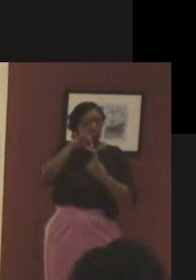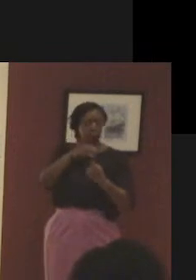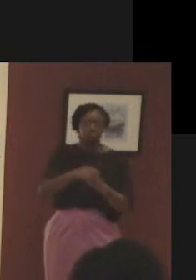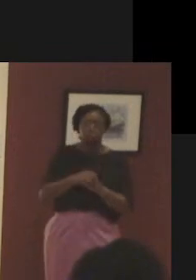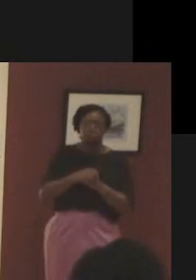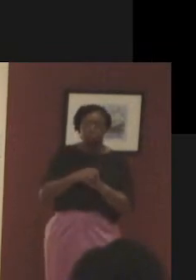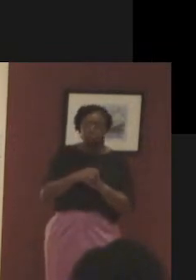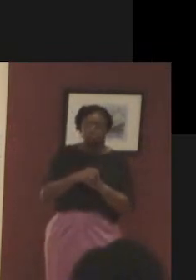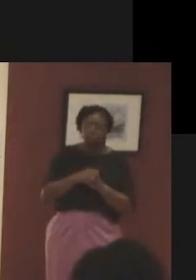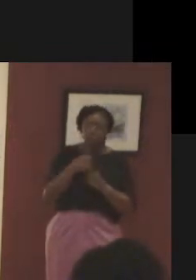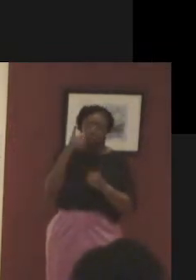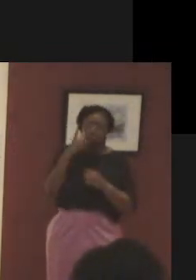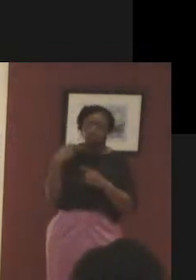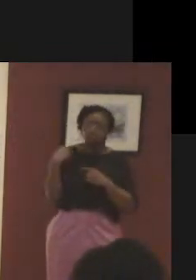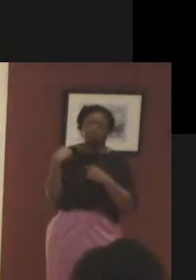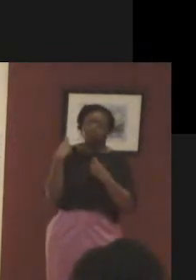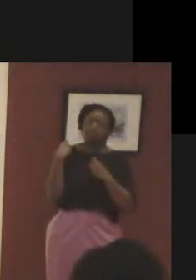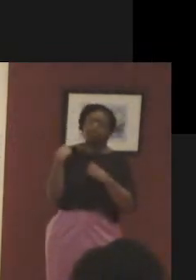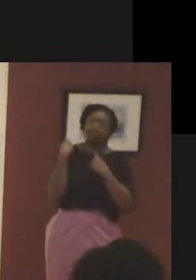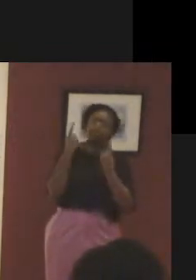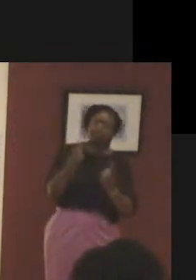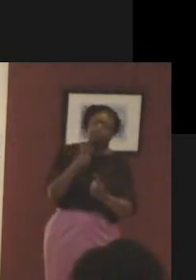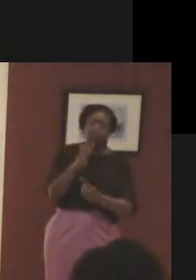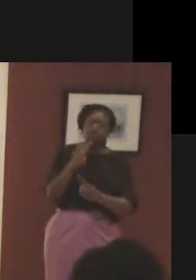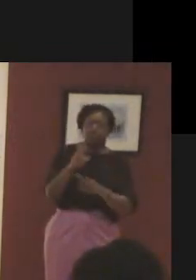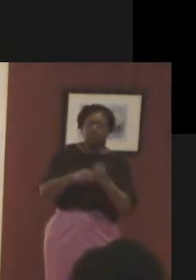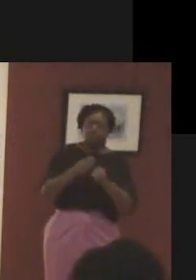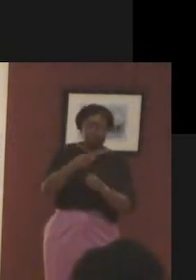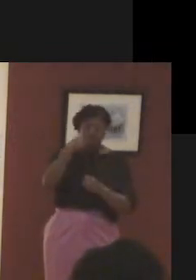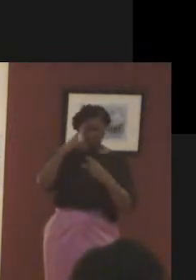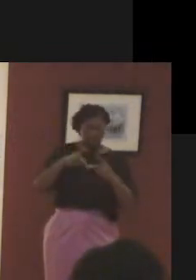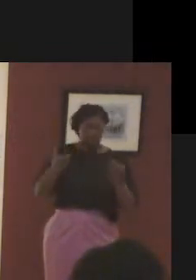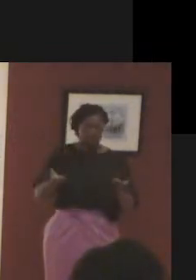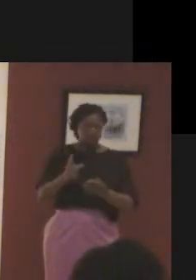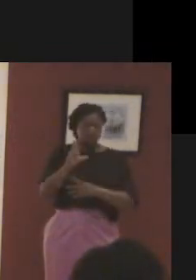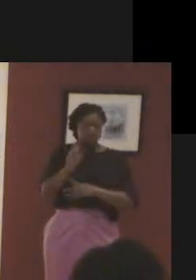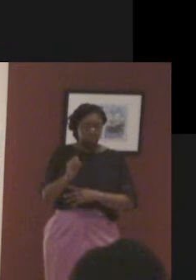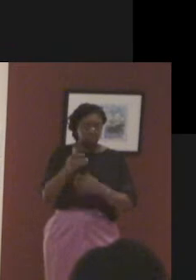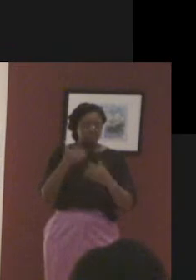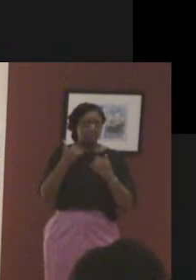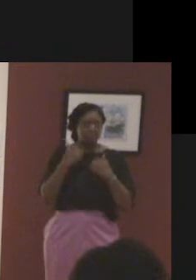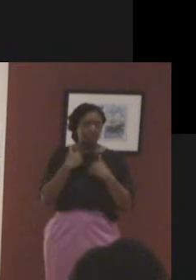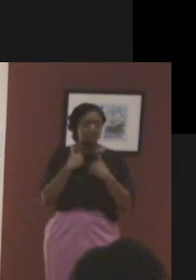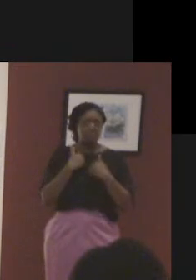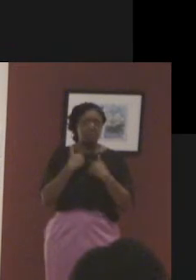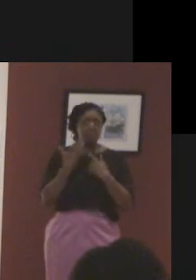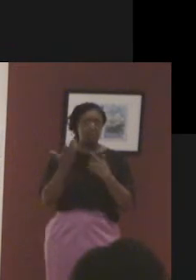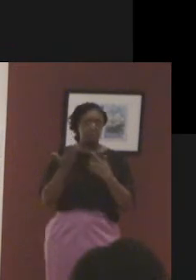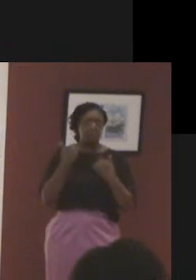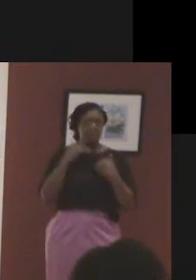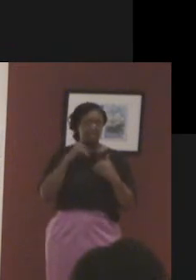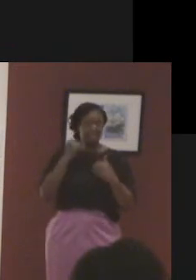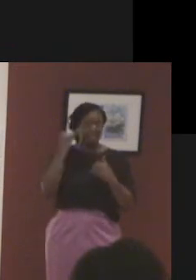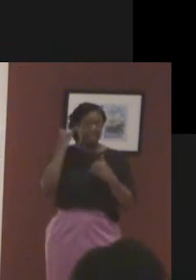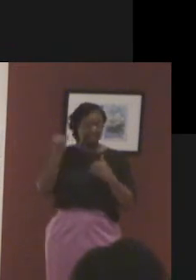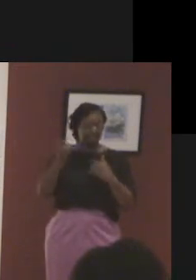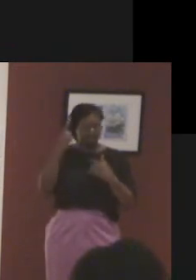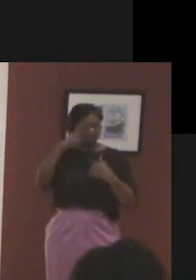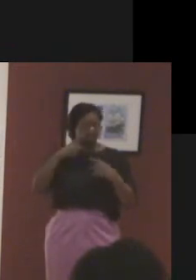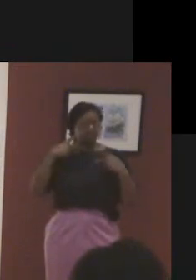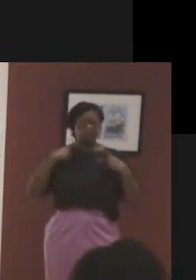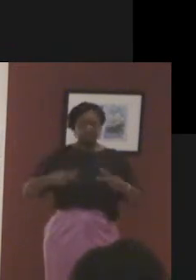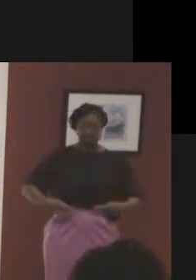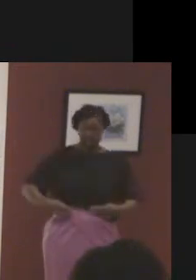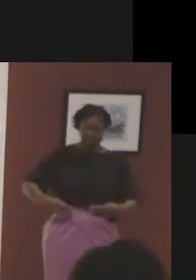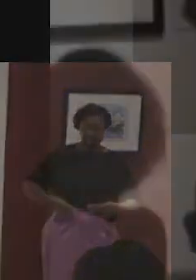So for more than 400 years, Black people in the United States have been haunted by this specter of physicality.